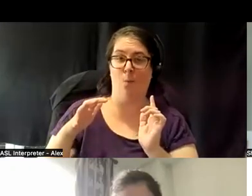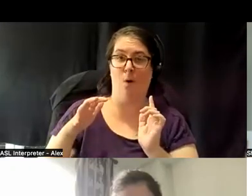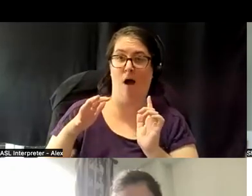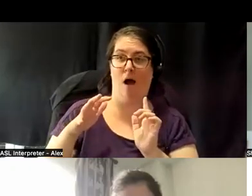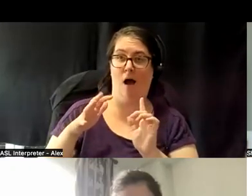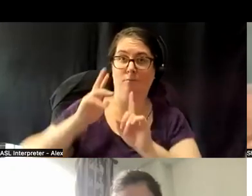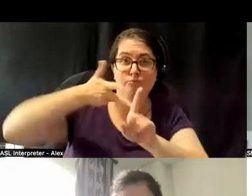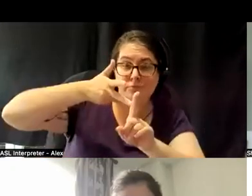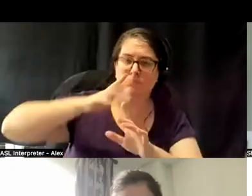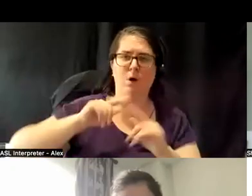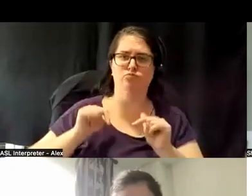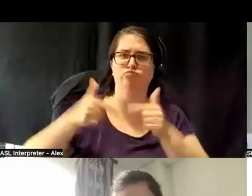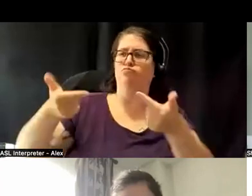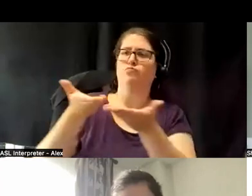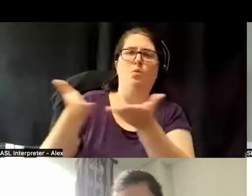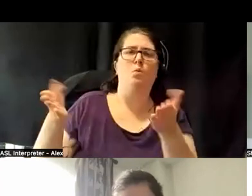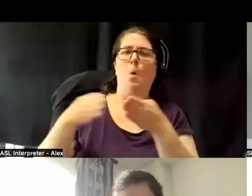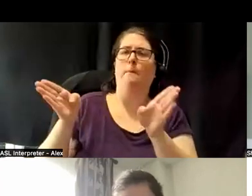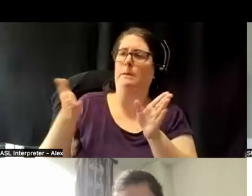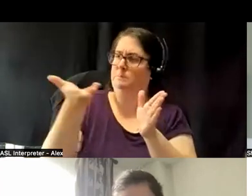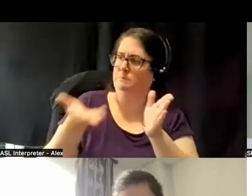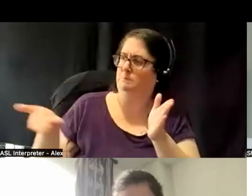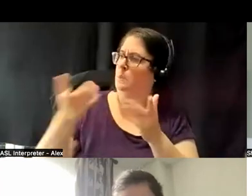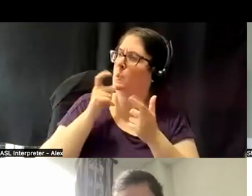it up to whomever might have thoughts.